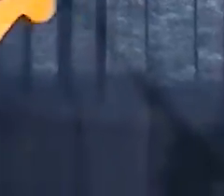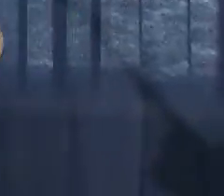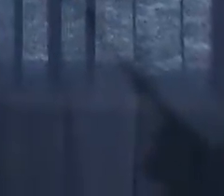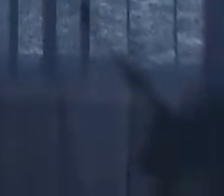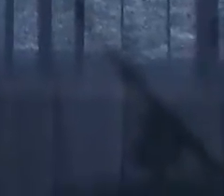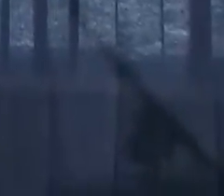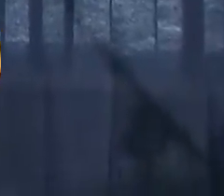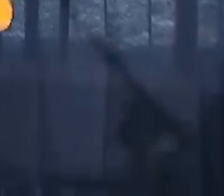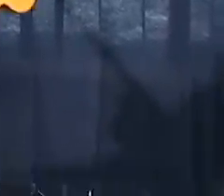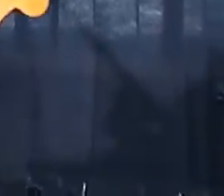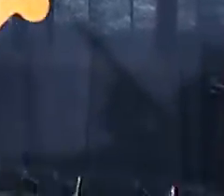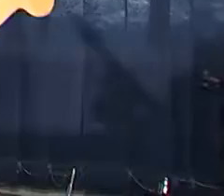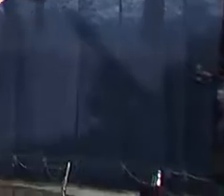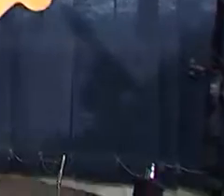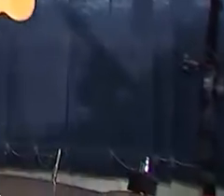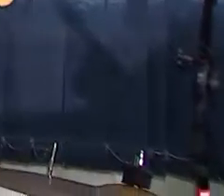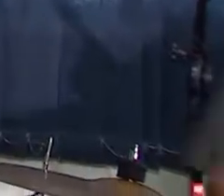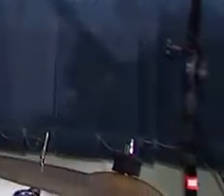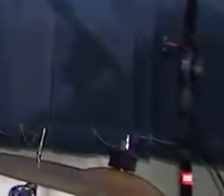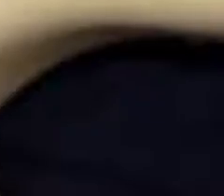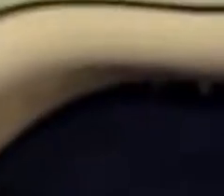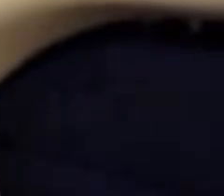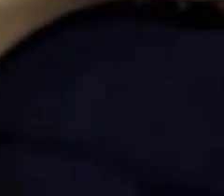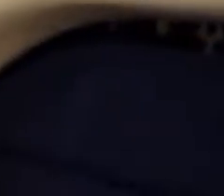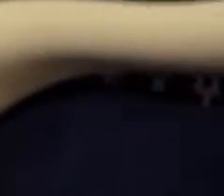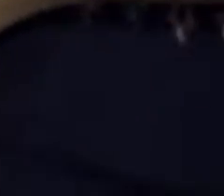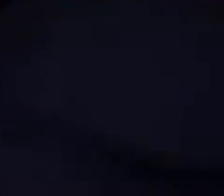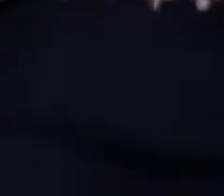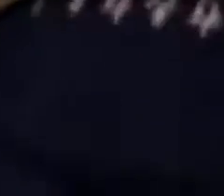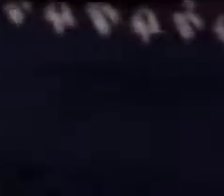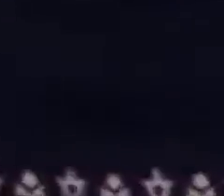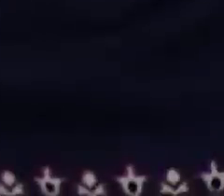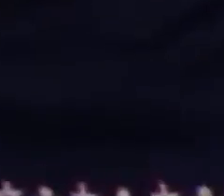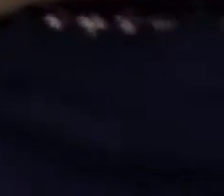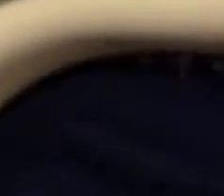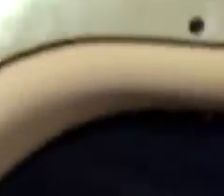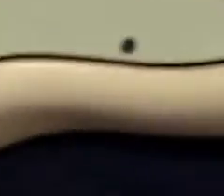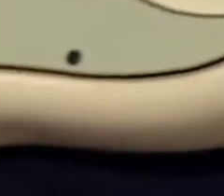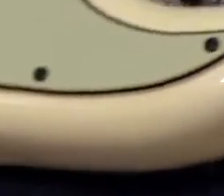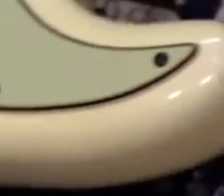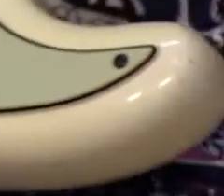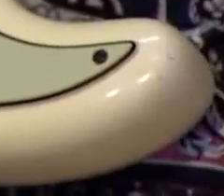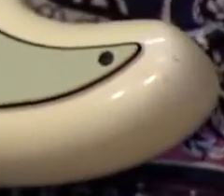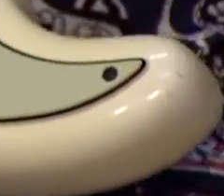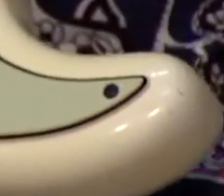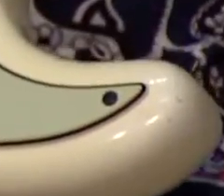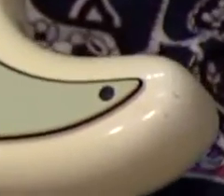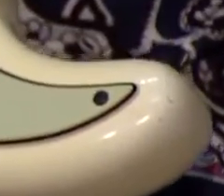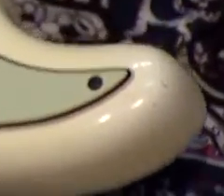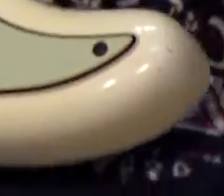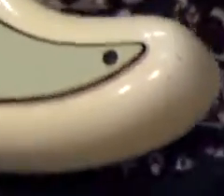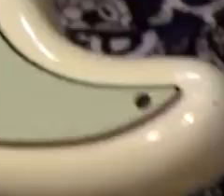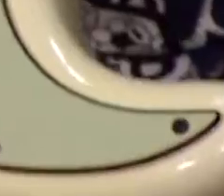blind to see? I know that you will talk. I know that someone else besides